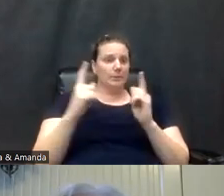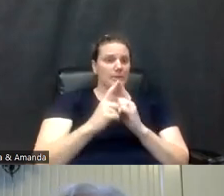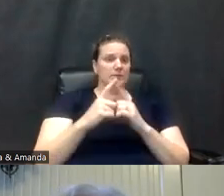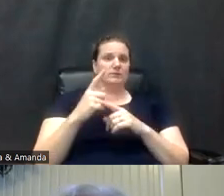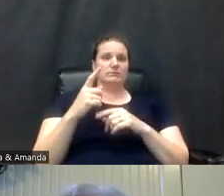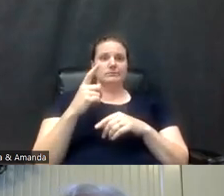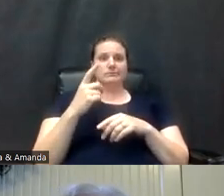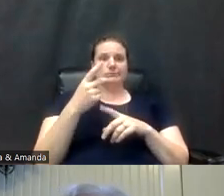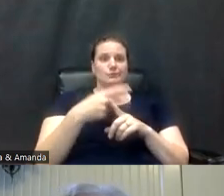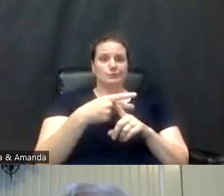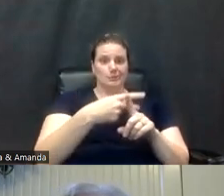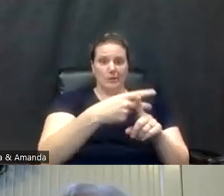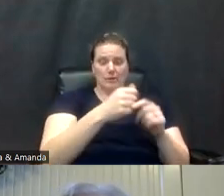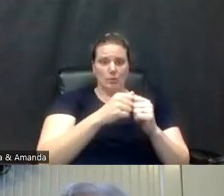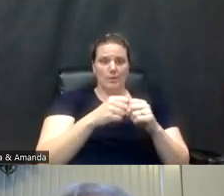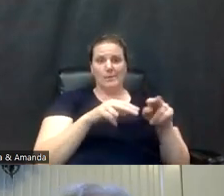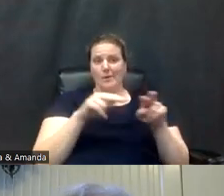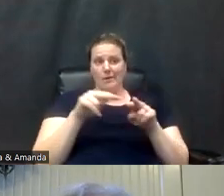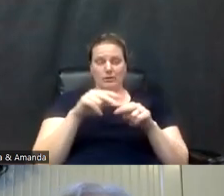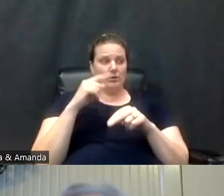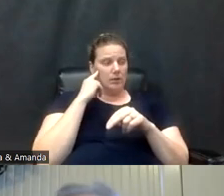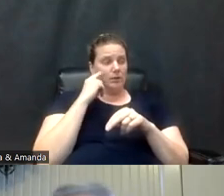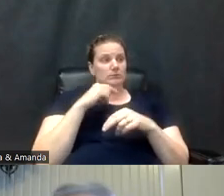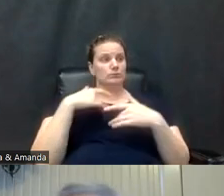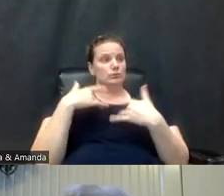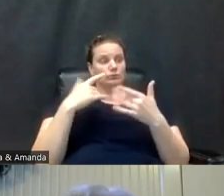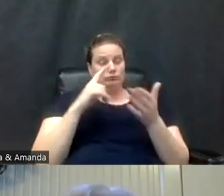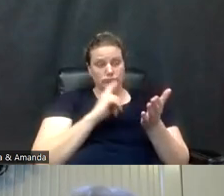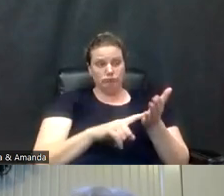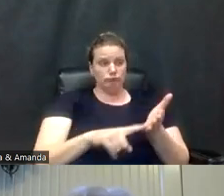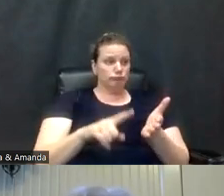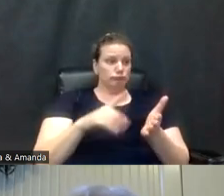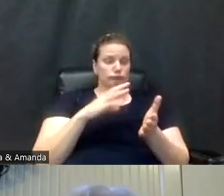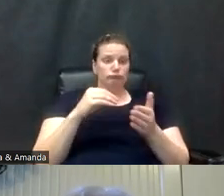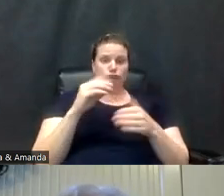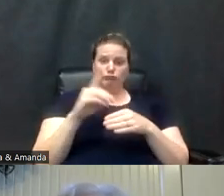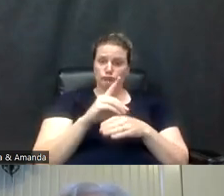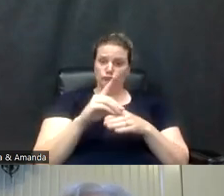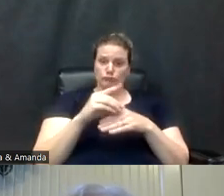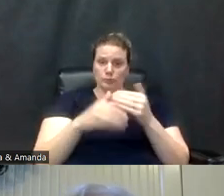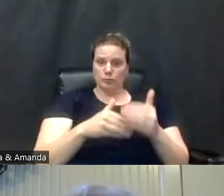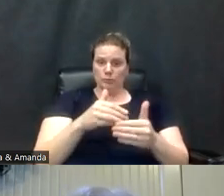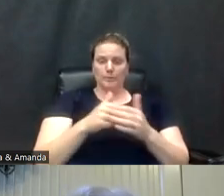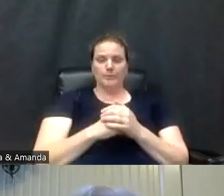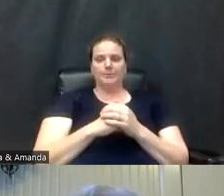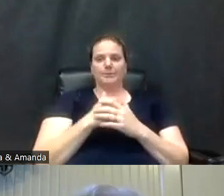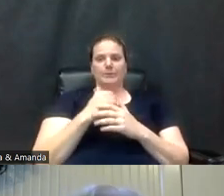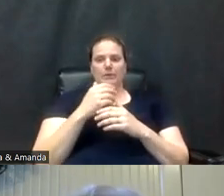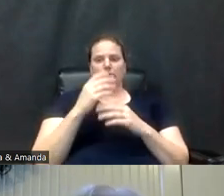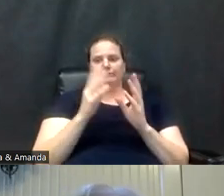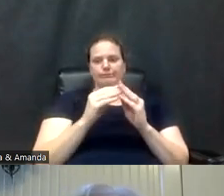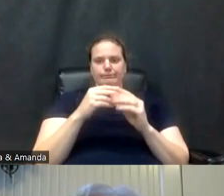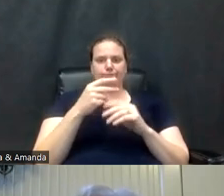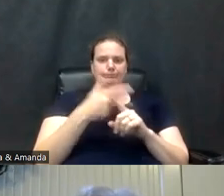bi-monthly with the monitor to hear about the status of investigations and disciplinary proceedings. They meet at least quarterly with